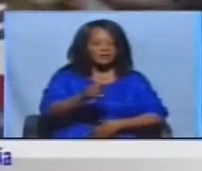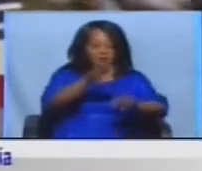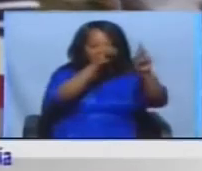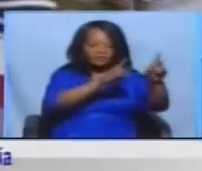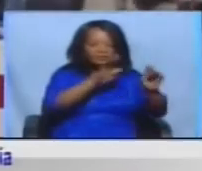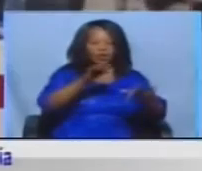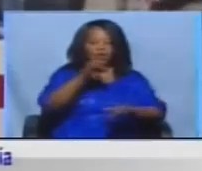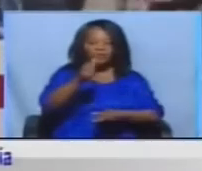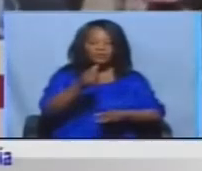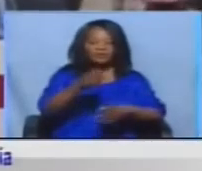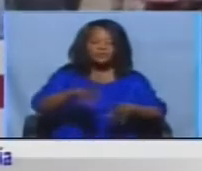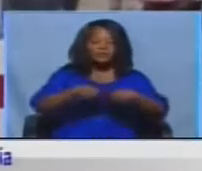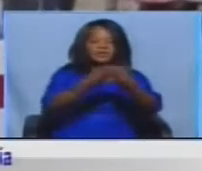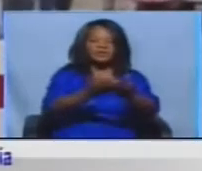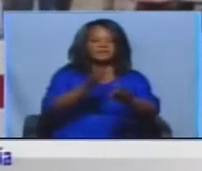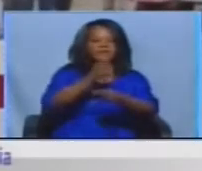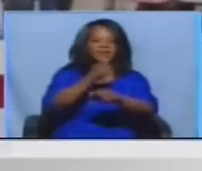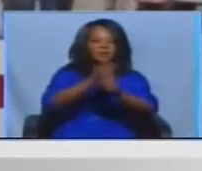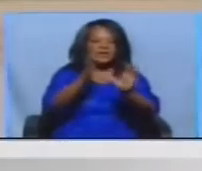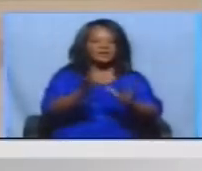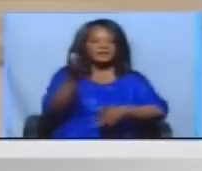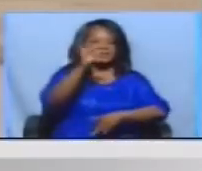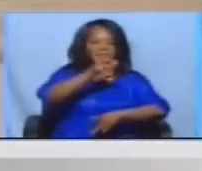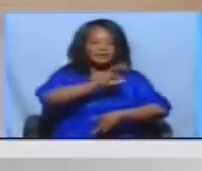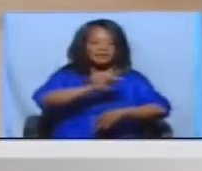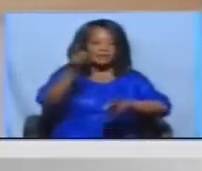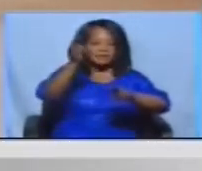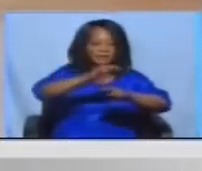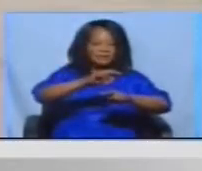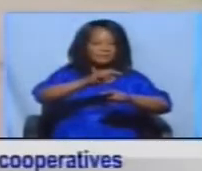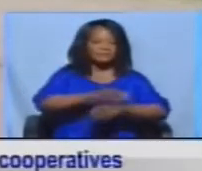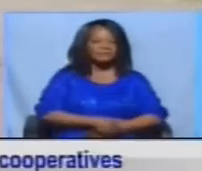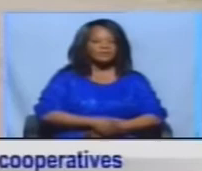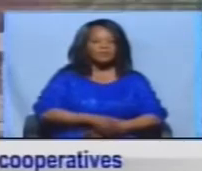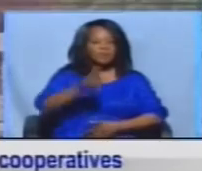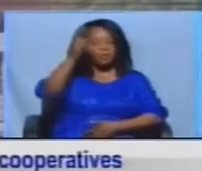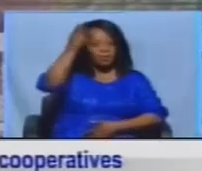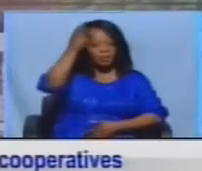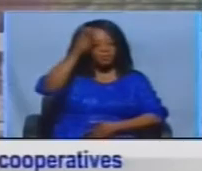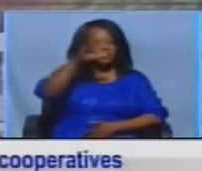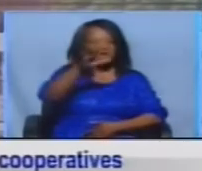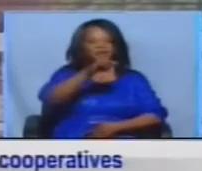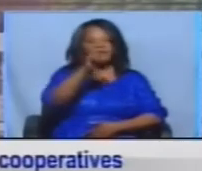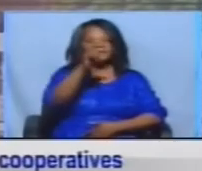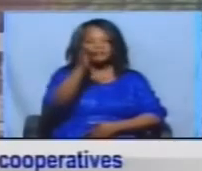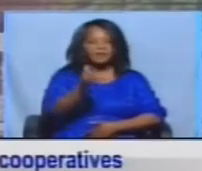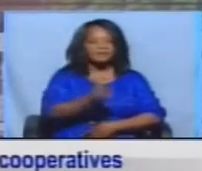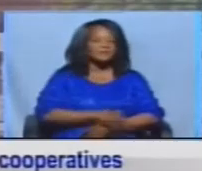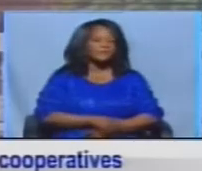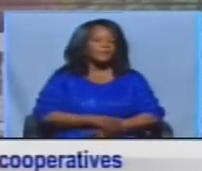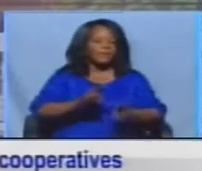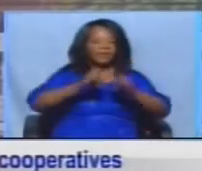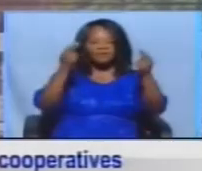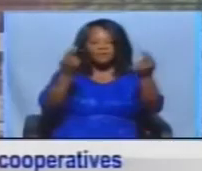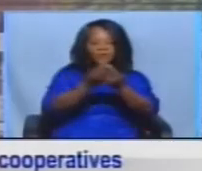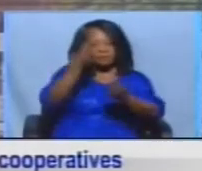a salary increment. Poshala, ZNBC News in Luansha. Unions in the mining sector